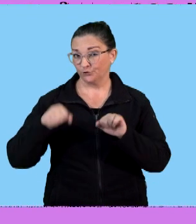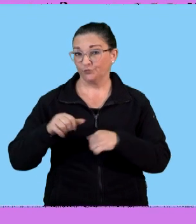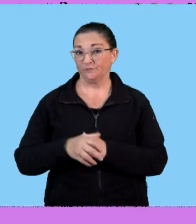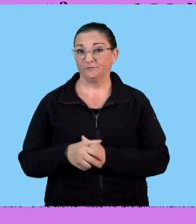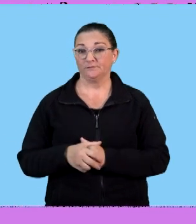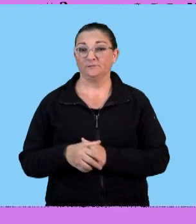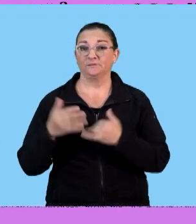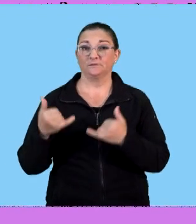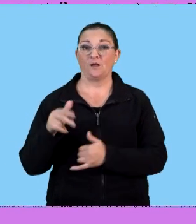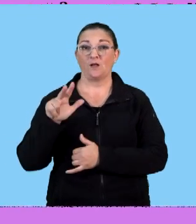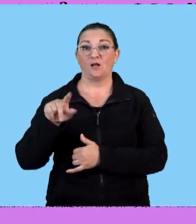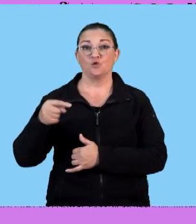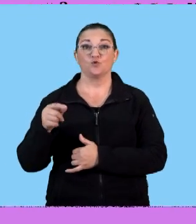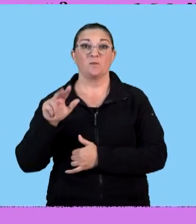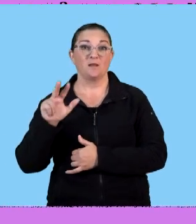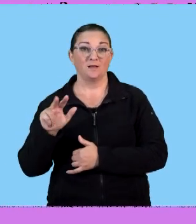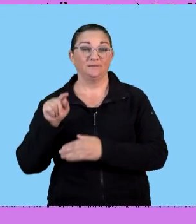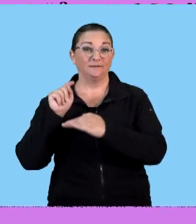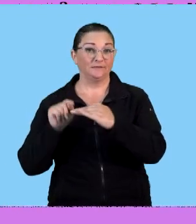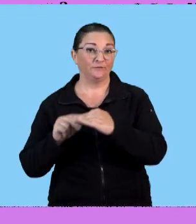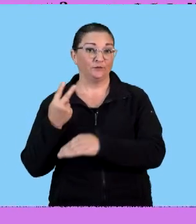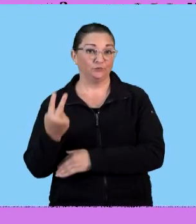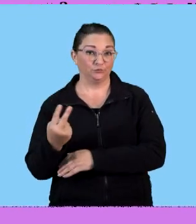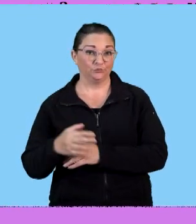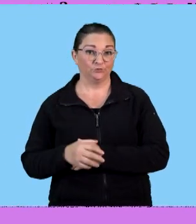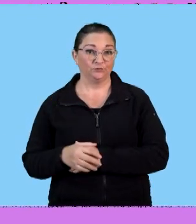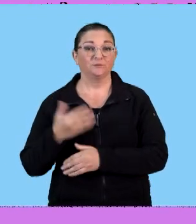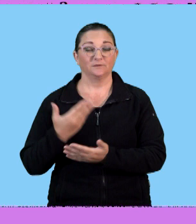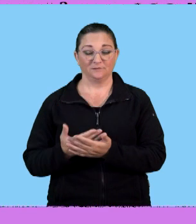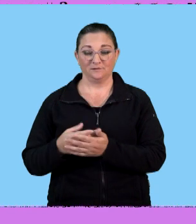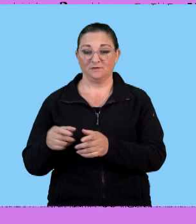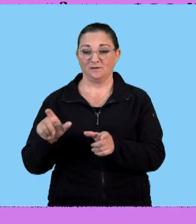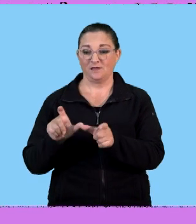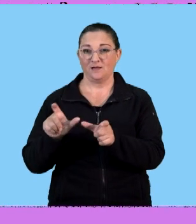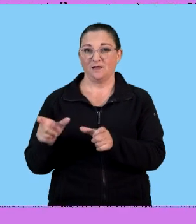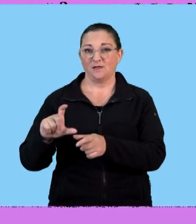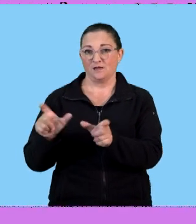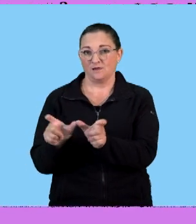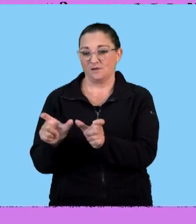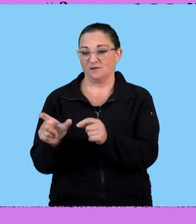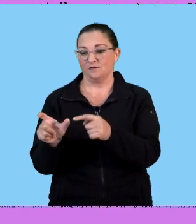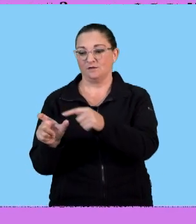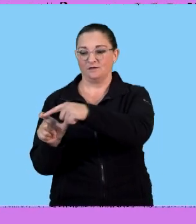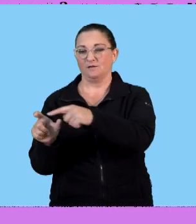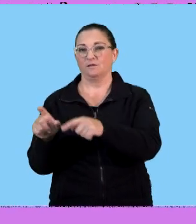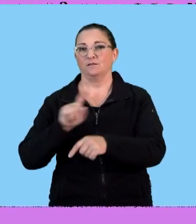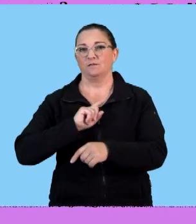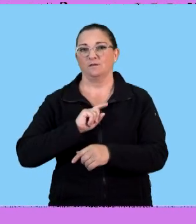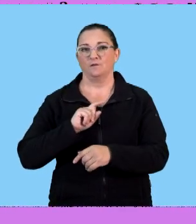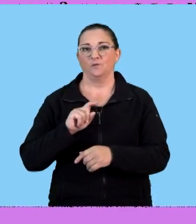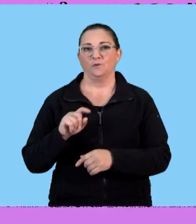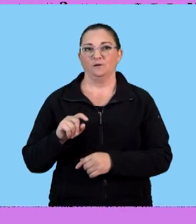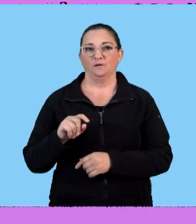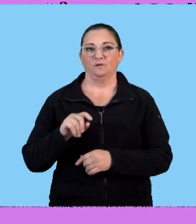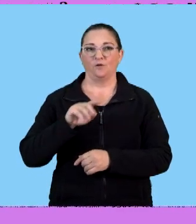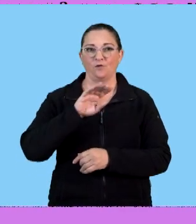agree. So therefore, I will divide the 8,8 by 2 to get the radius. Okay, so I'll multiply that then